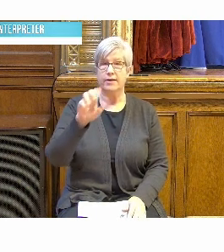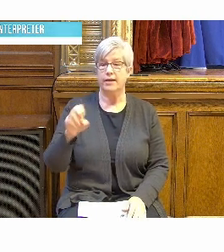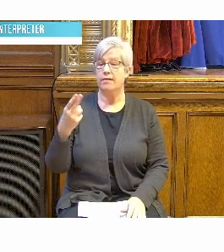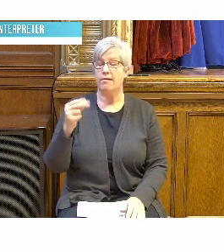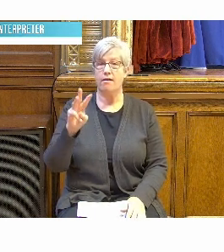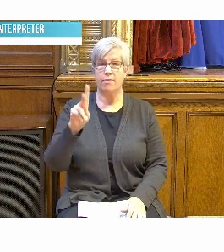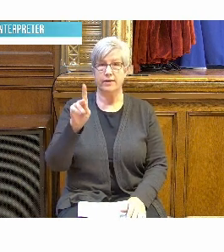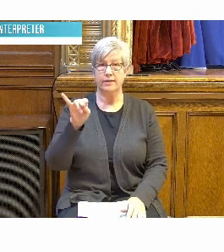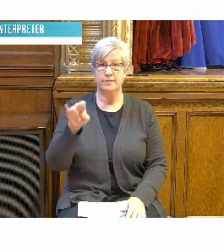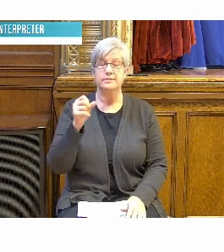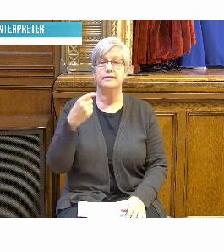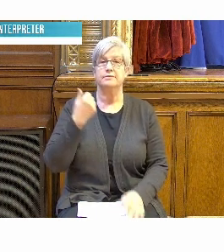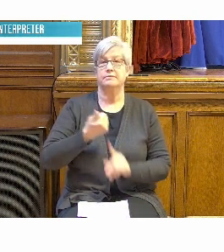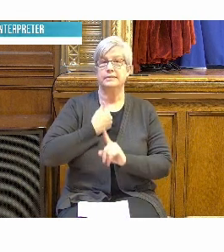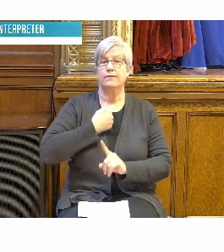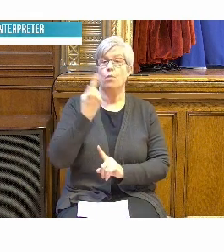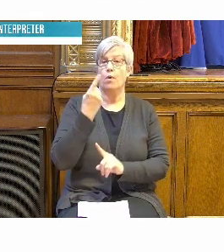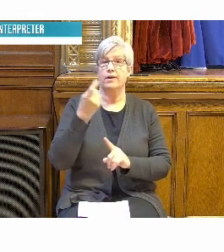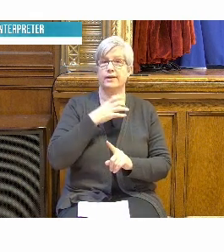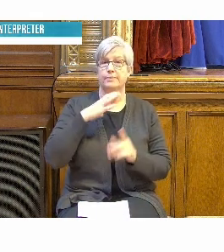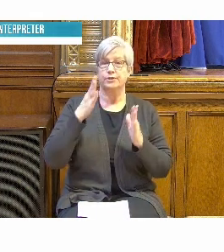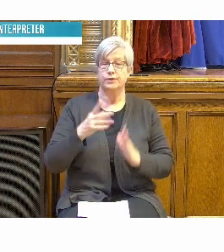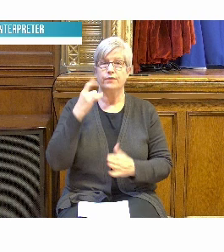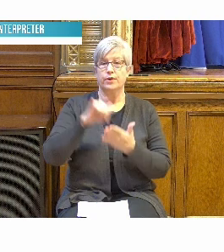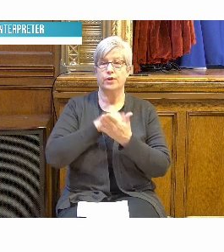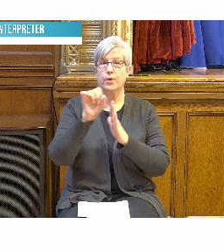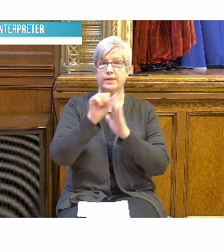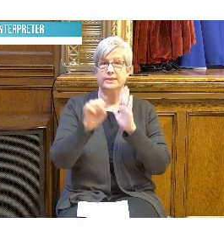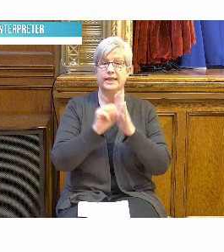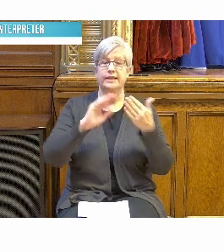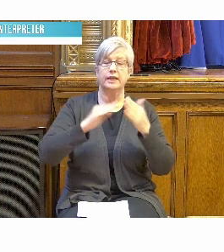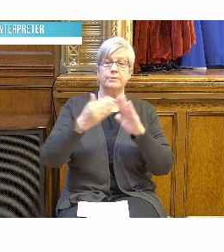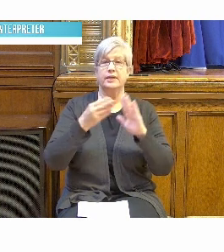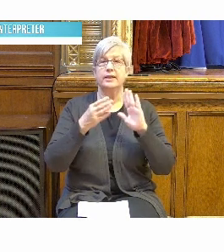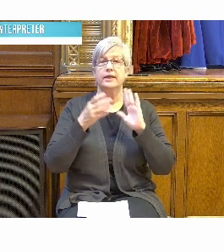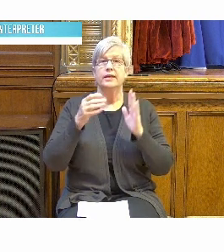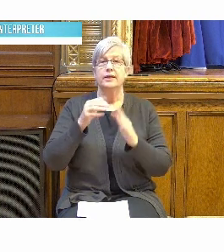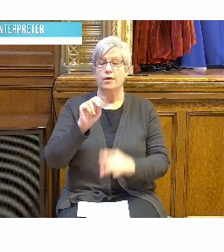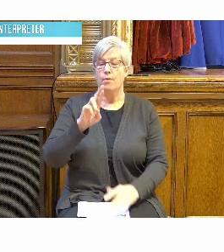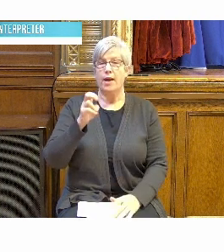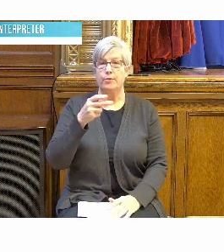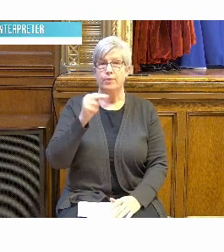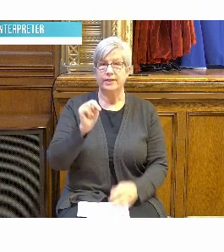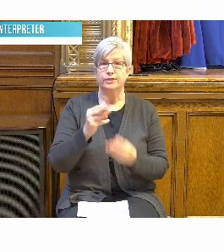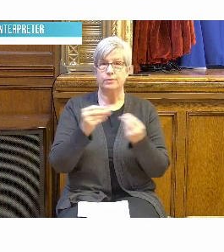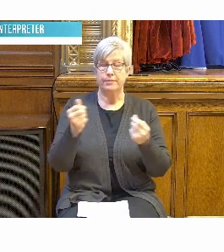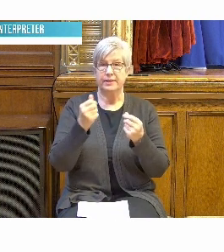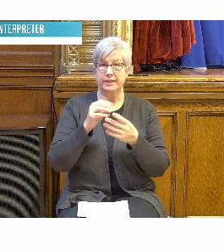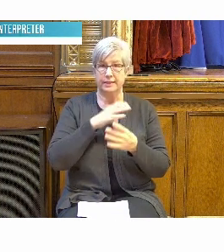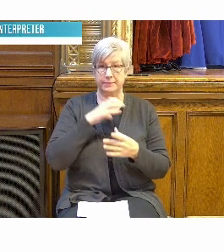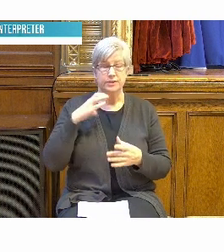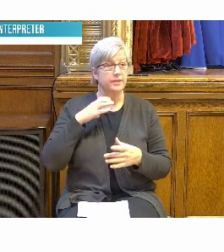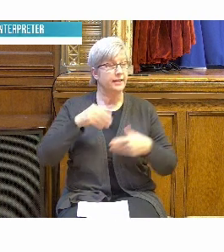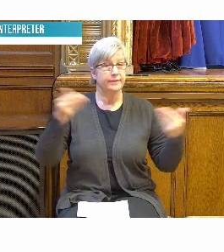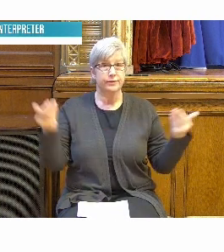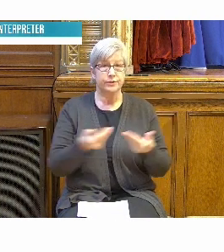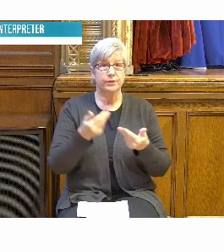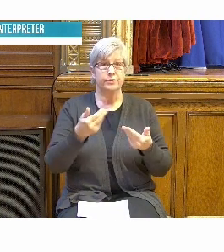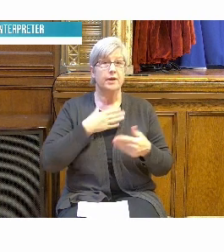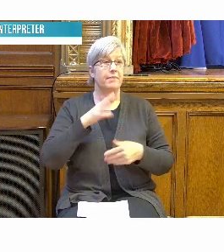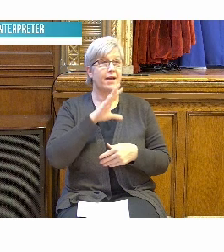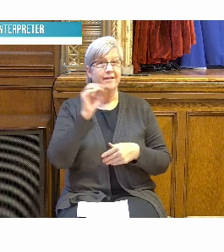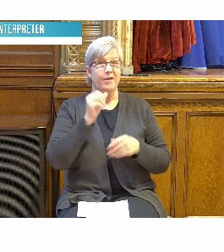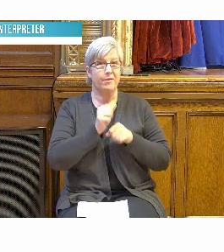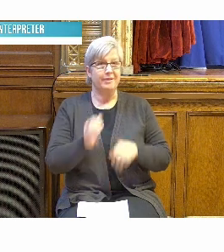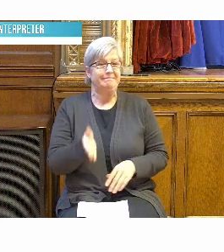of serving as one of the commissioners for the New York State Community Commission for Reparation Remedies. I'd like to introduce, or have my